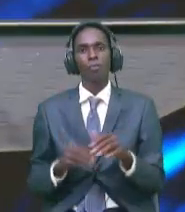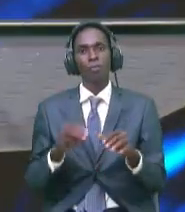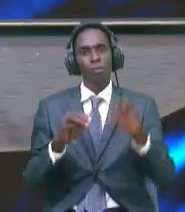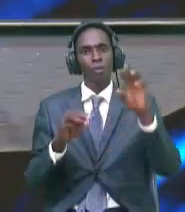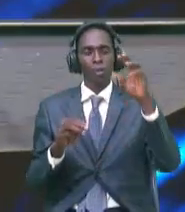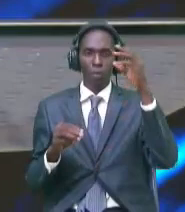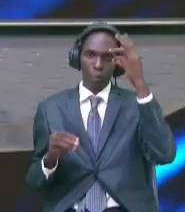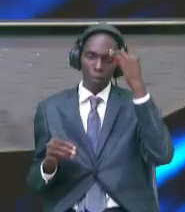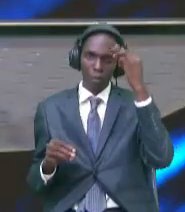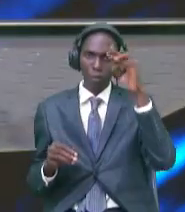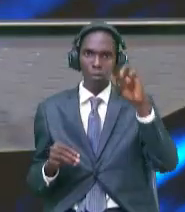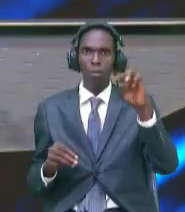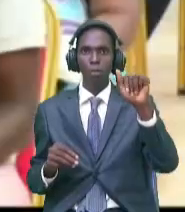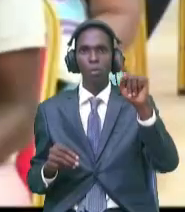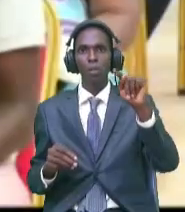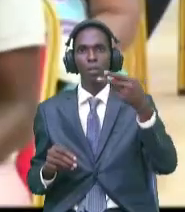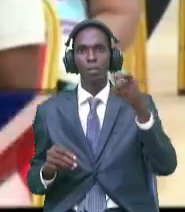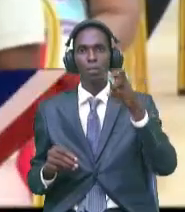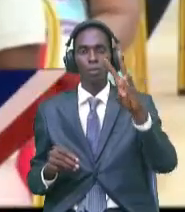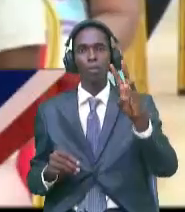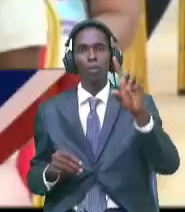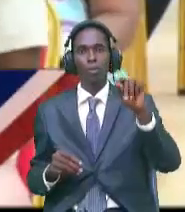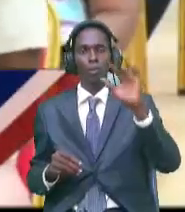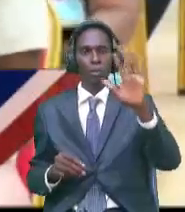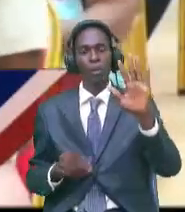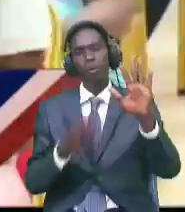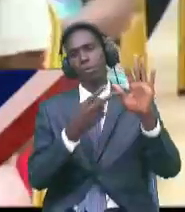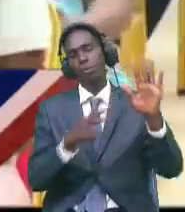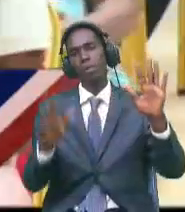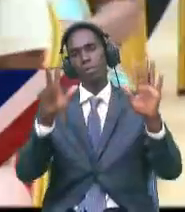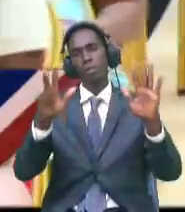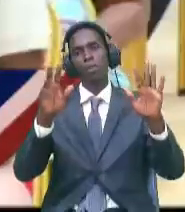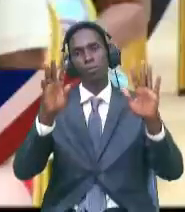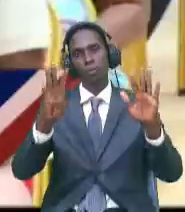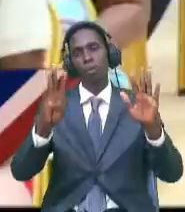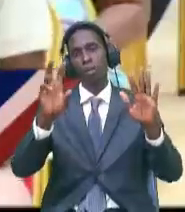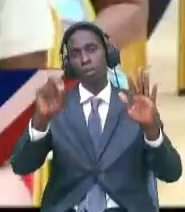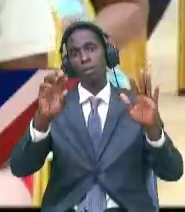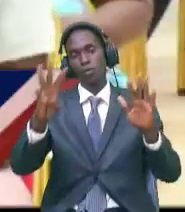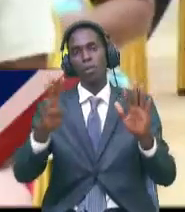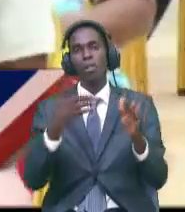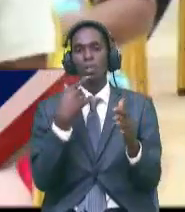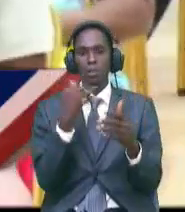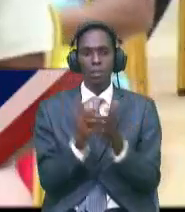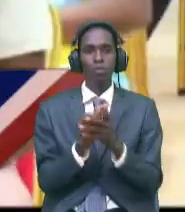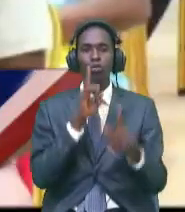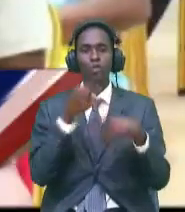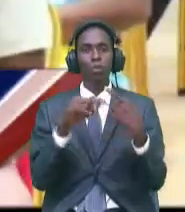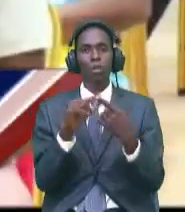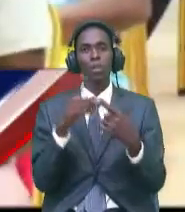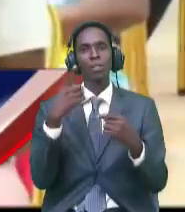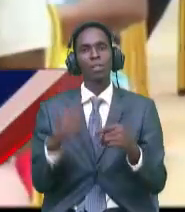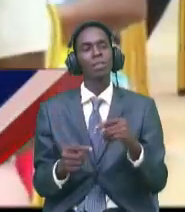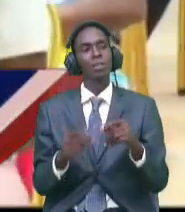King, that the King of Kings, capital K there, that the Lord of Lords, that the King of the whole universe, the King of